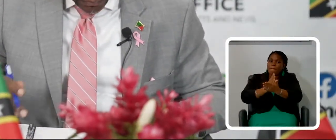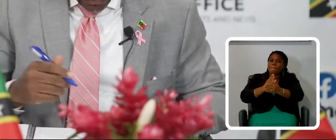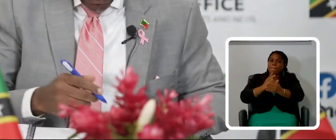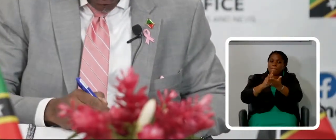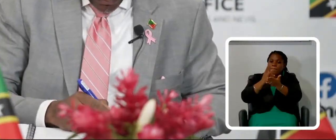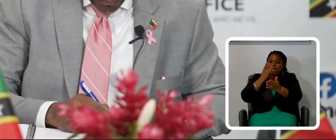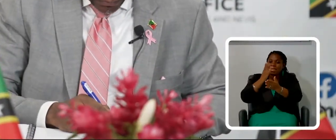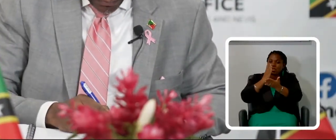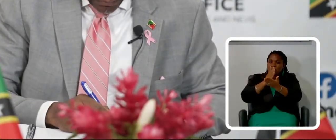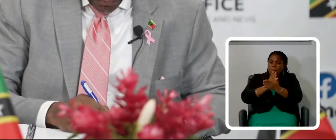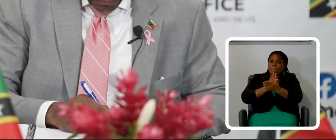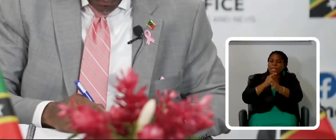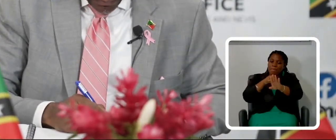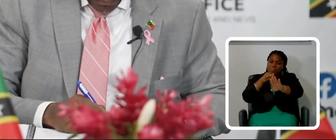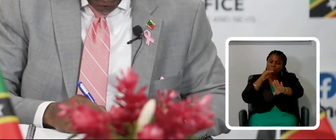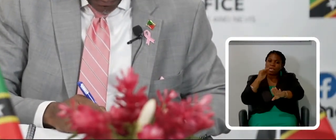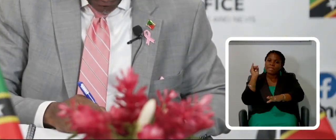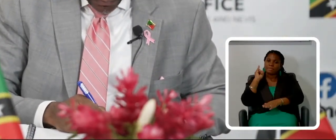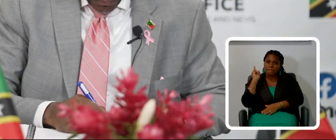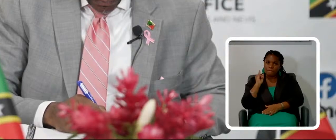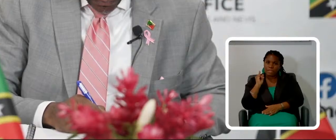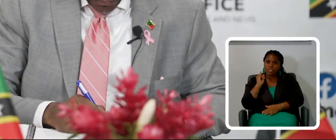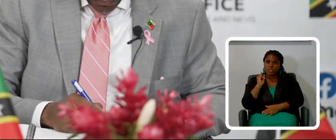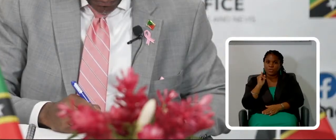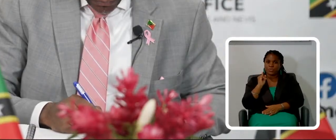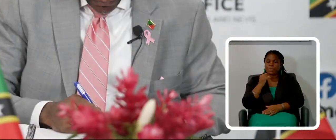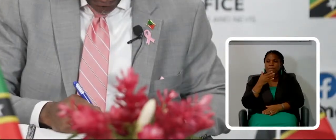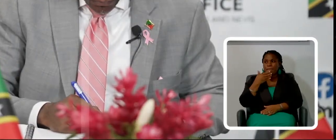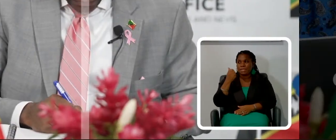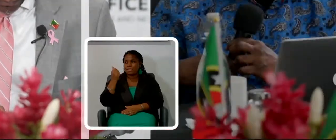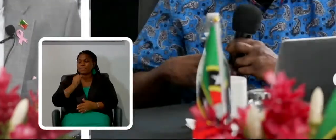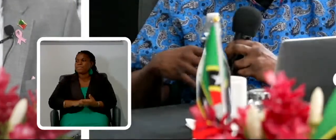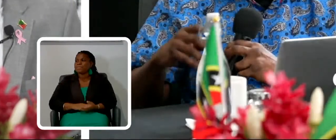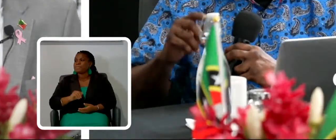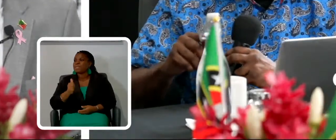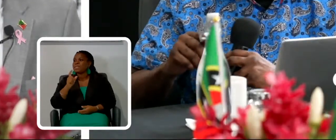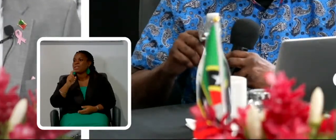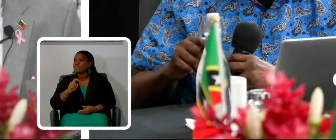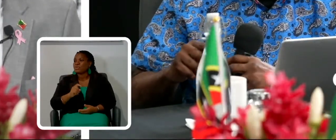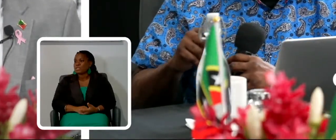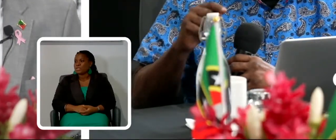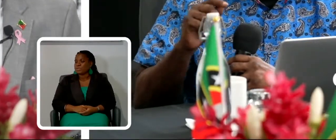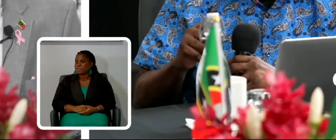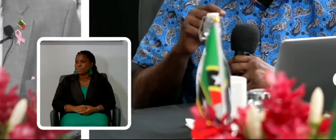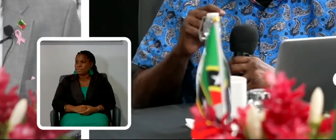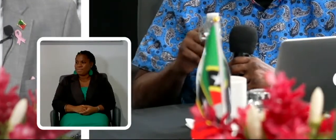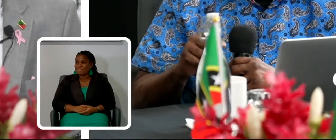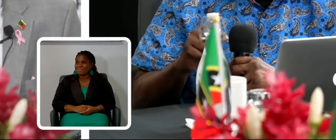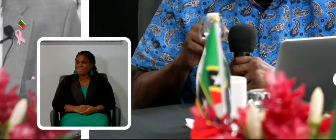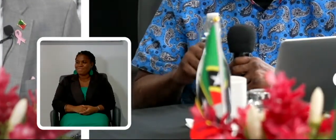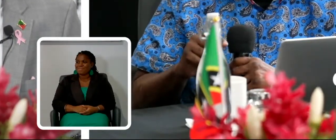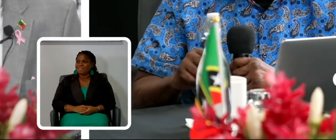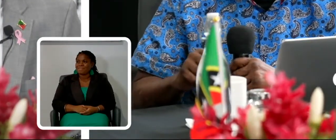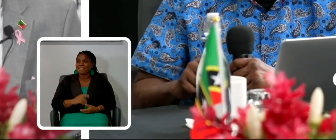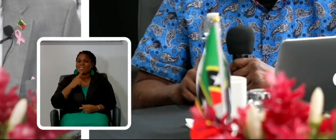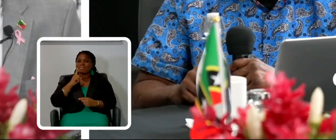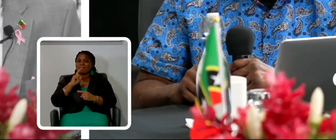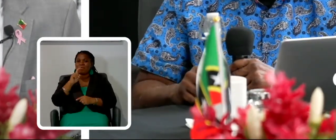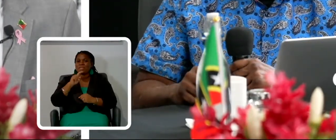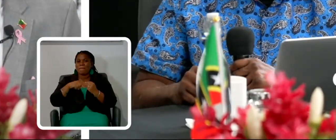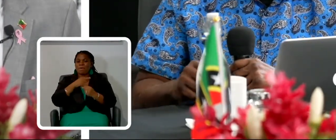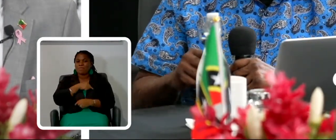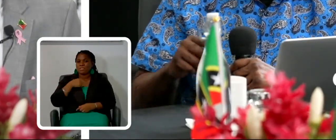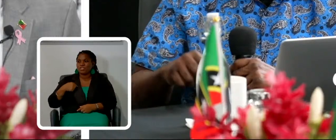Dr. Drew, I just need to follow up on the matter of the Chinese. I mentioned the Chinese simply